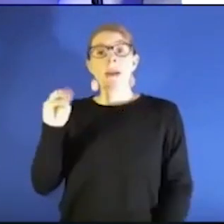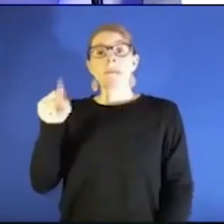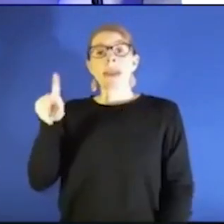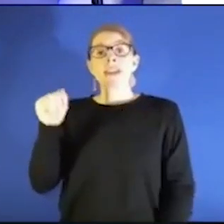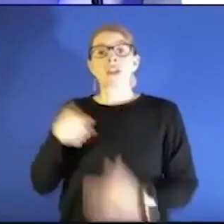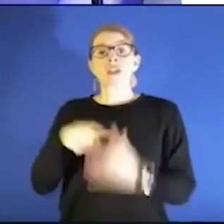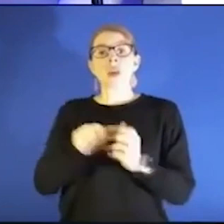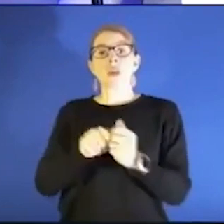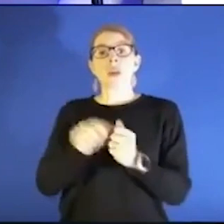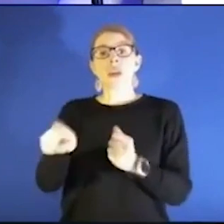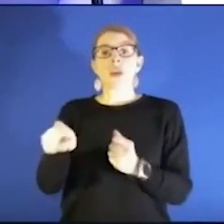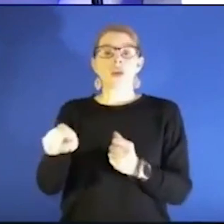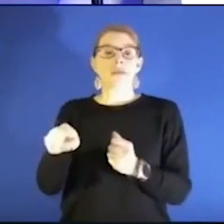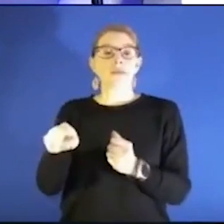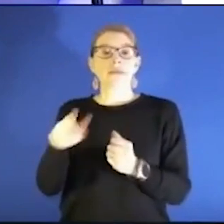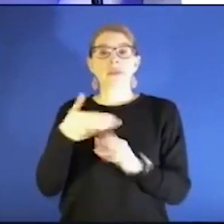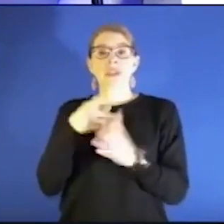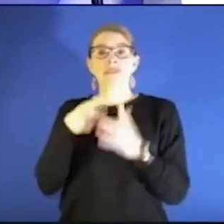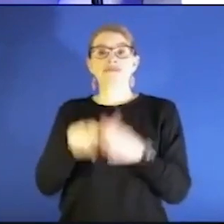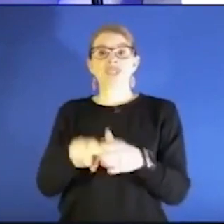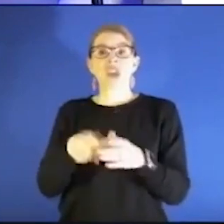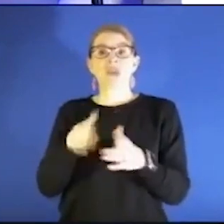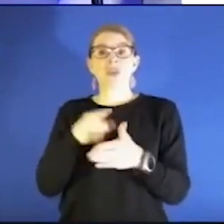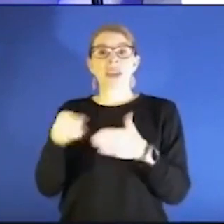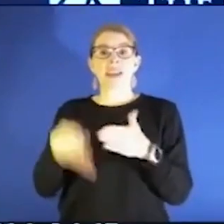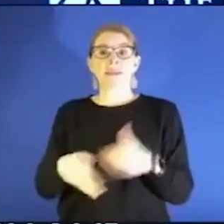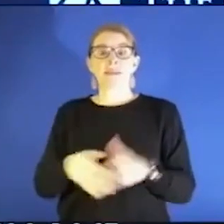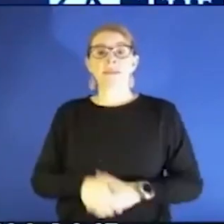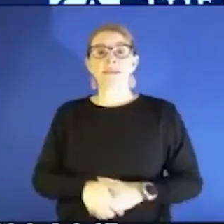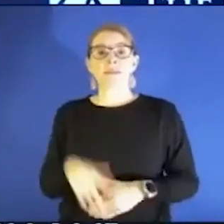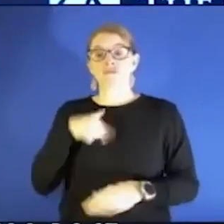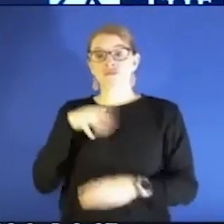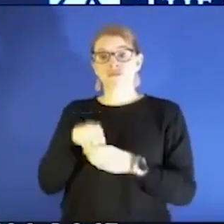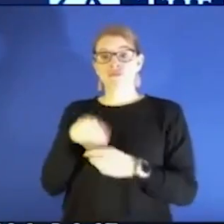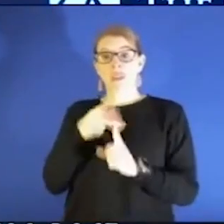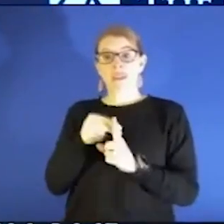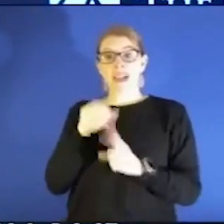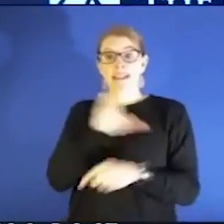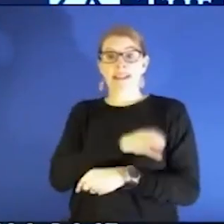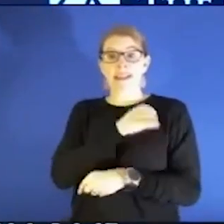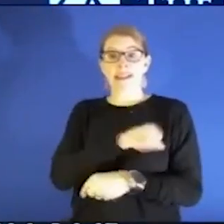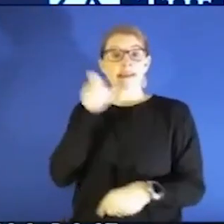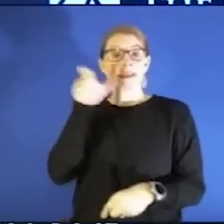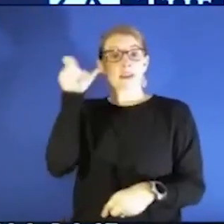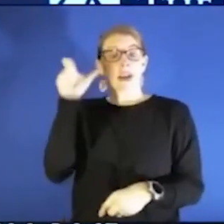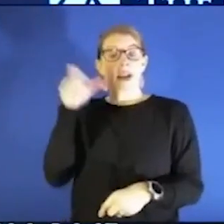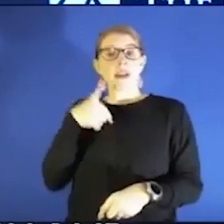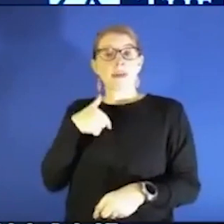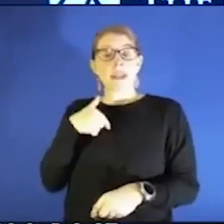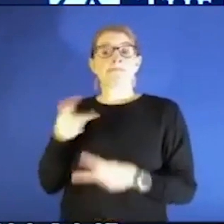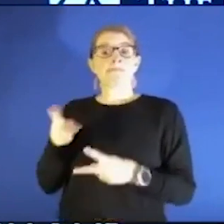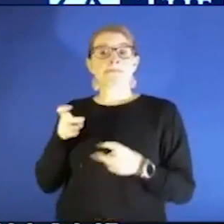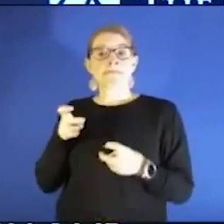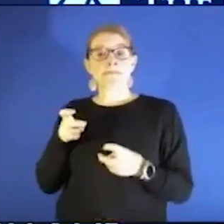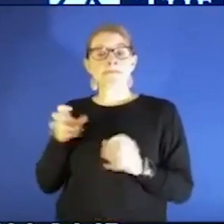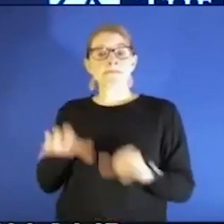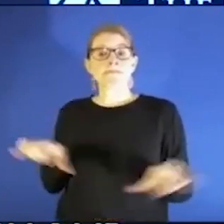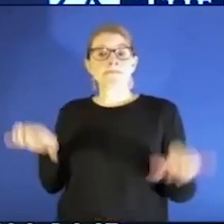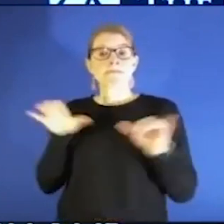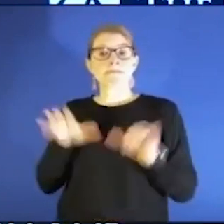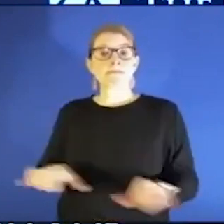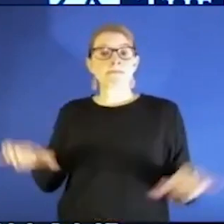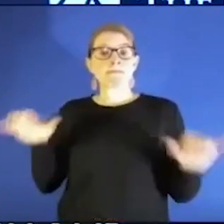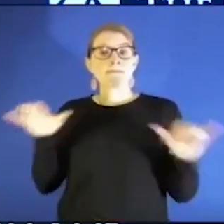this long weekend? Sure. So I was in the vaccine clinic yesterday. I think my takeaway, and it's probably been pretty consistent since December